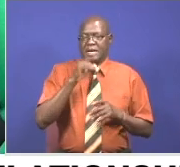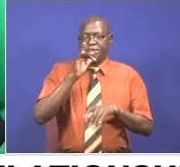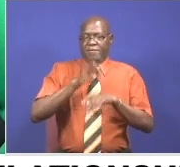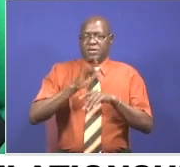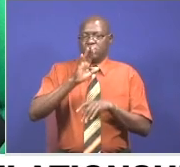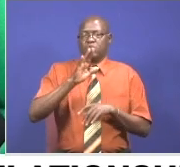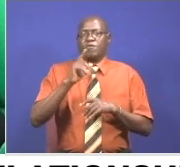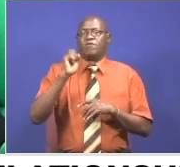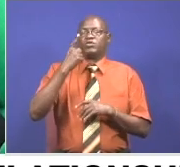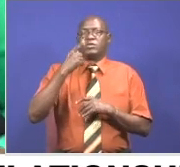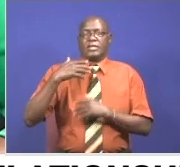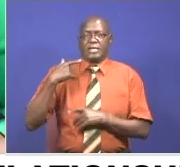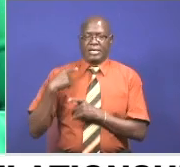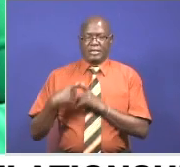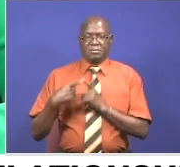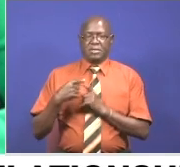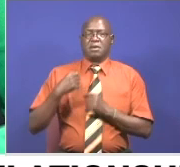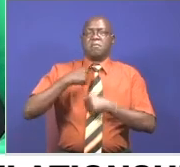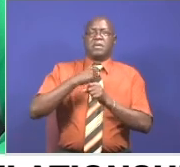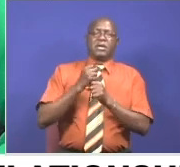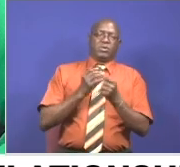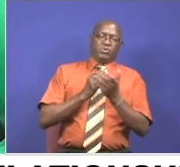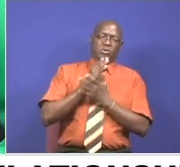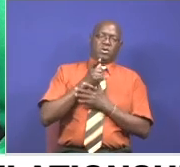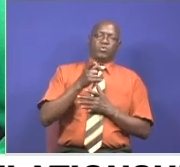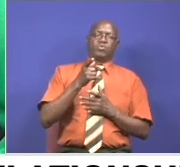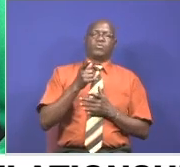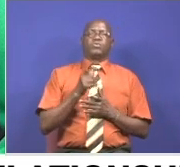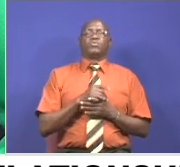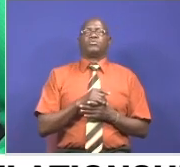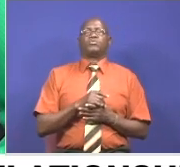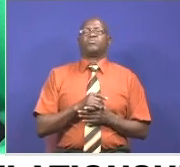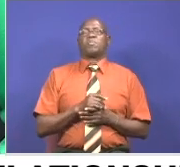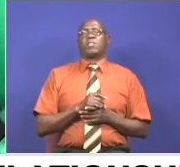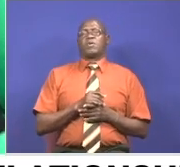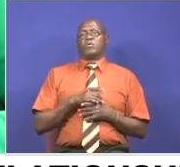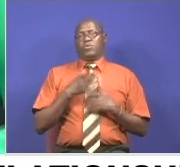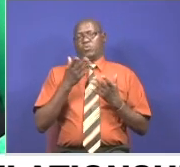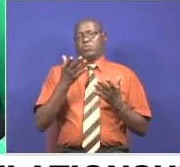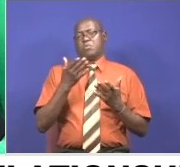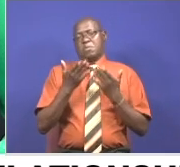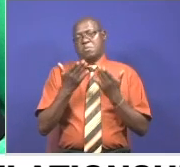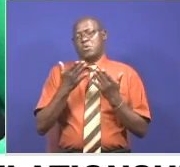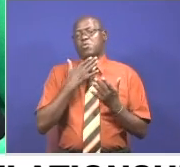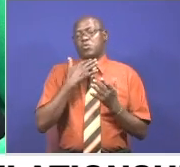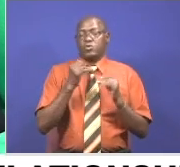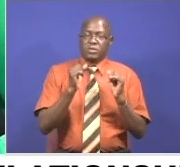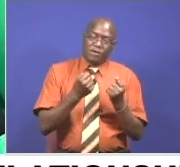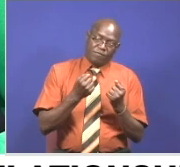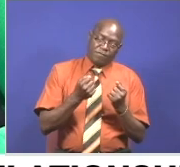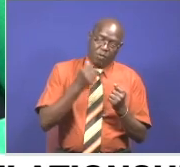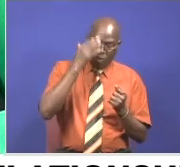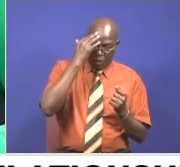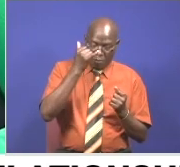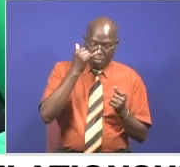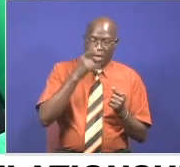could affect and ensure or make you go in such a way in how you are handling money. So you either want to save. Why? Because